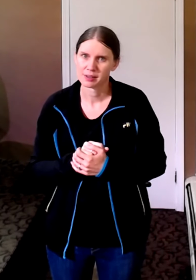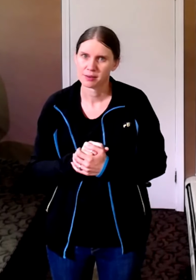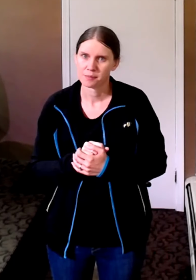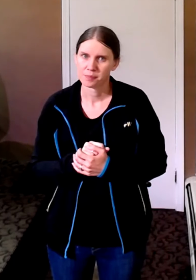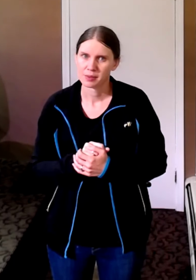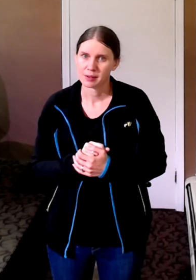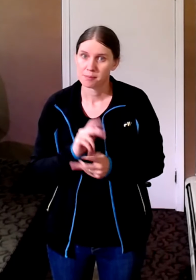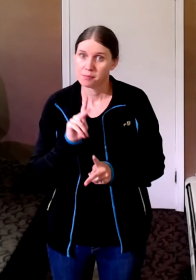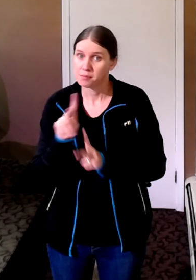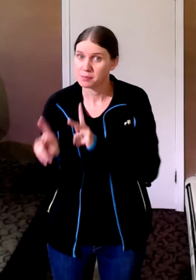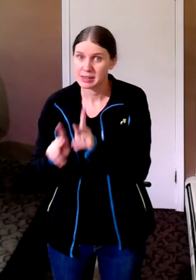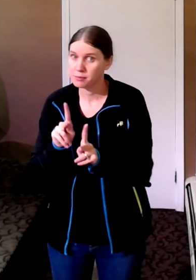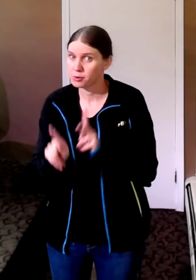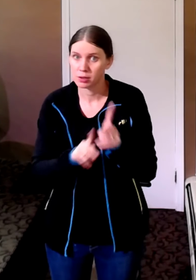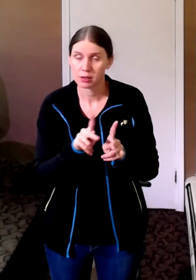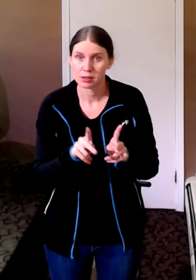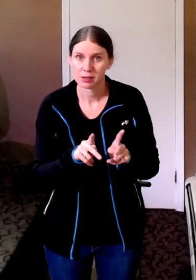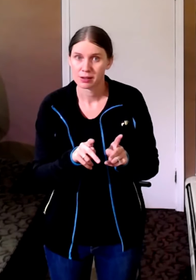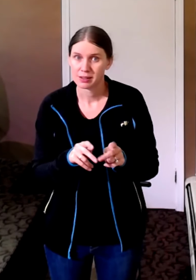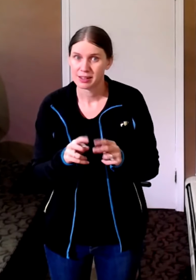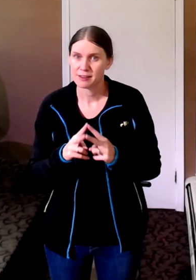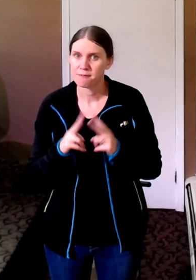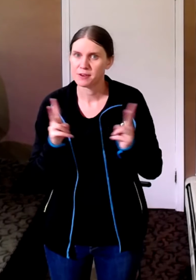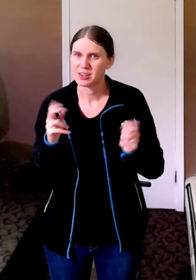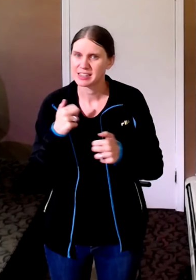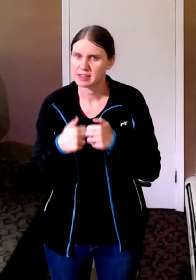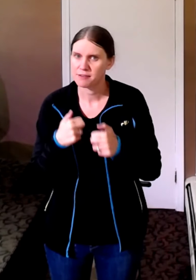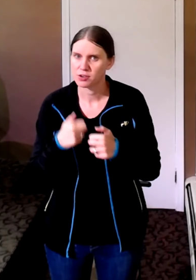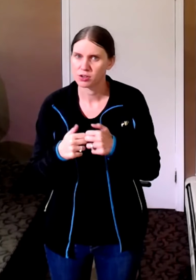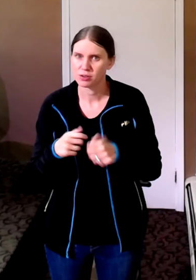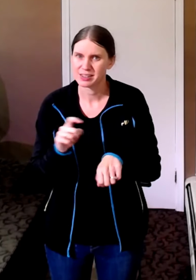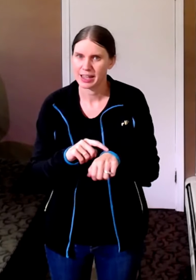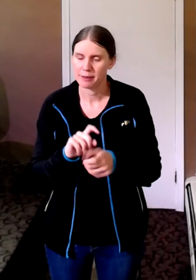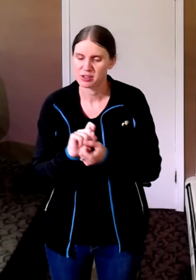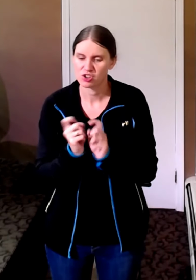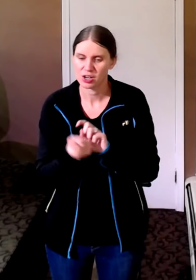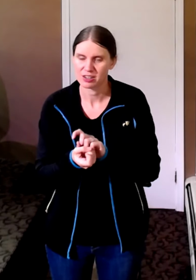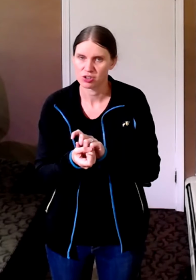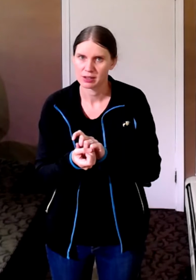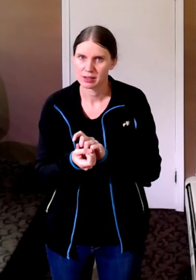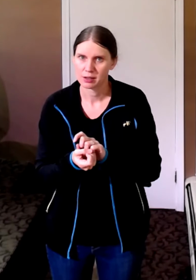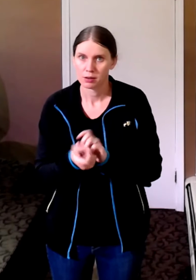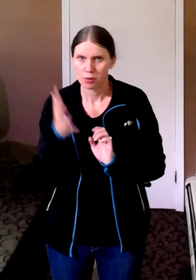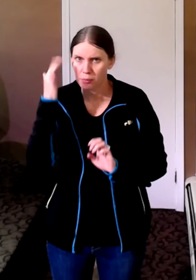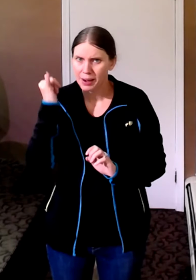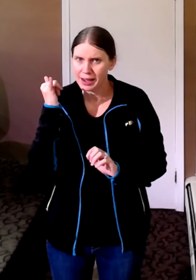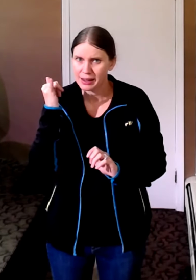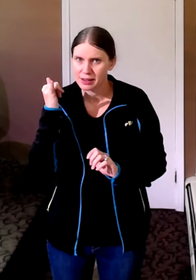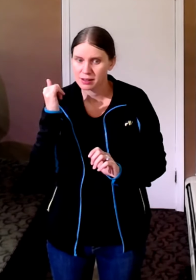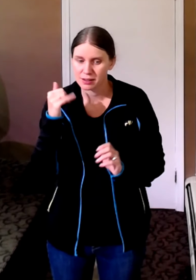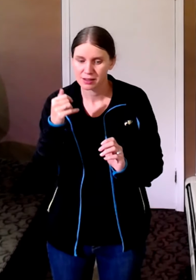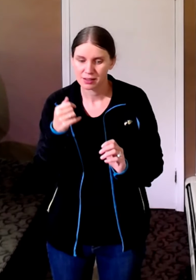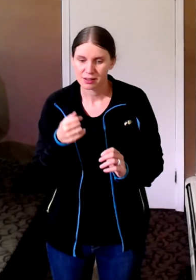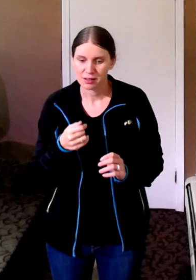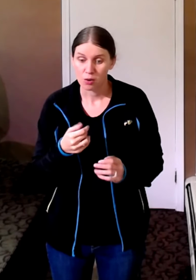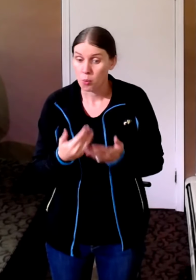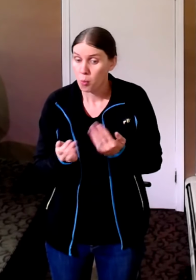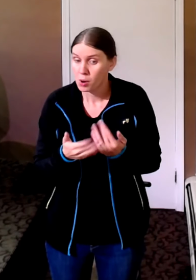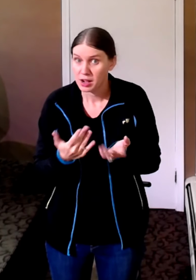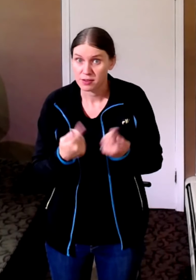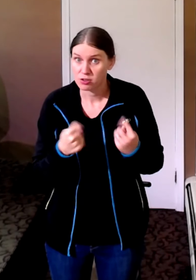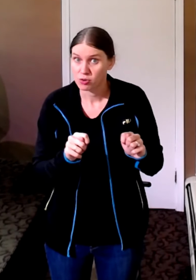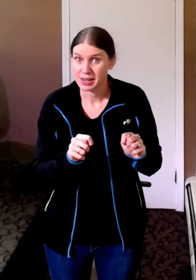A lot of people have a very difficult time changing because they're comfortable with whatever they